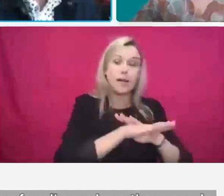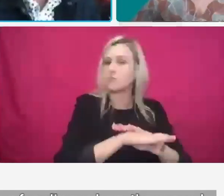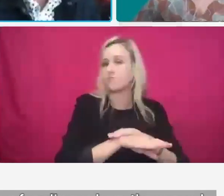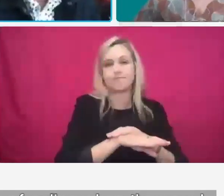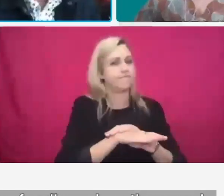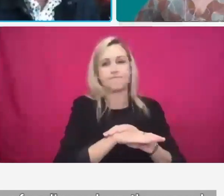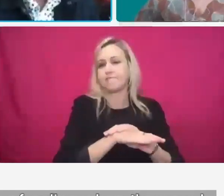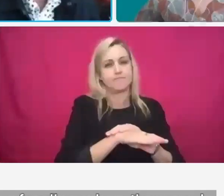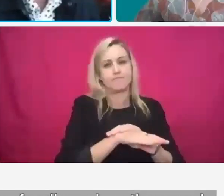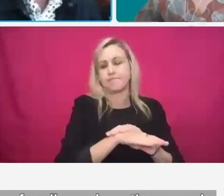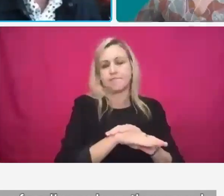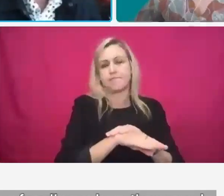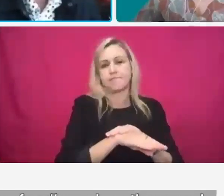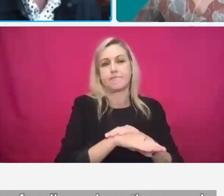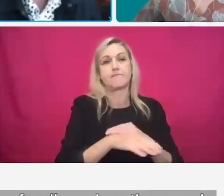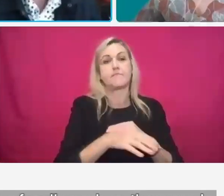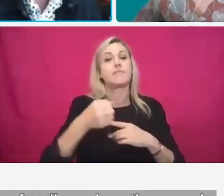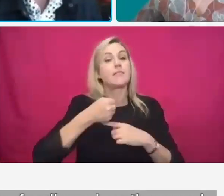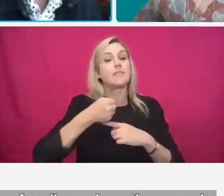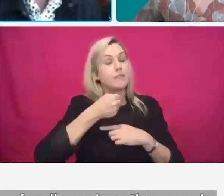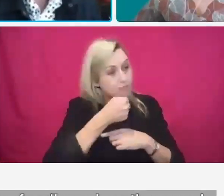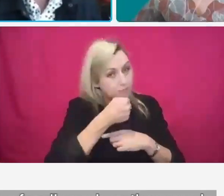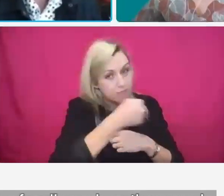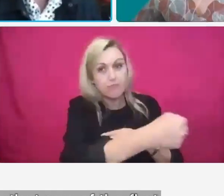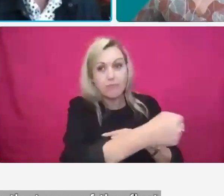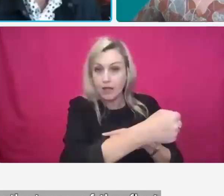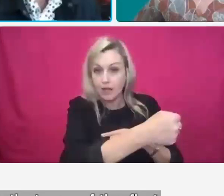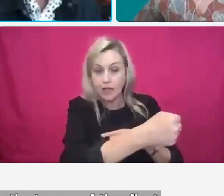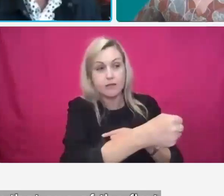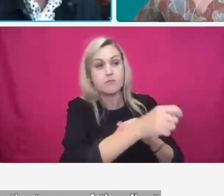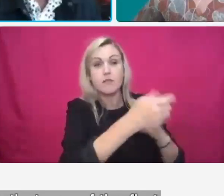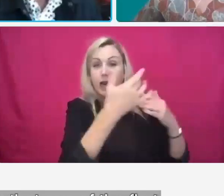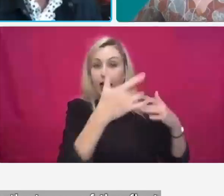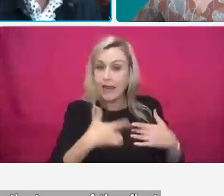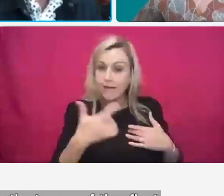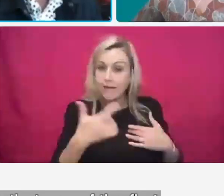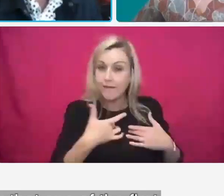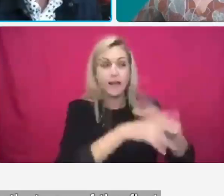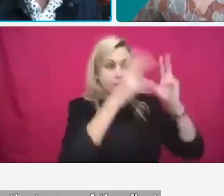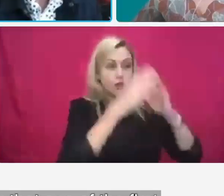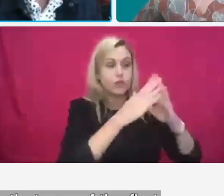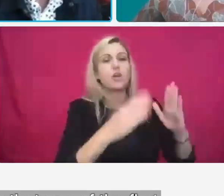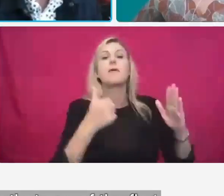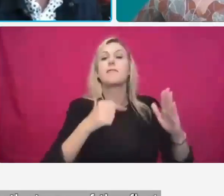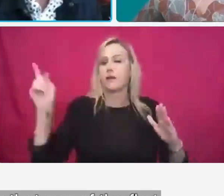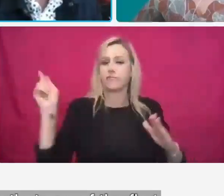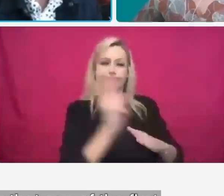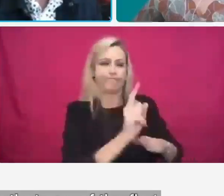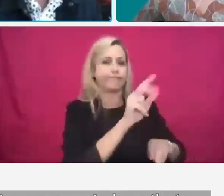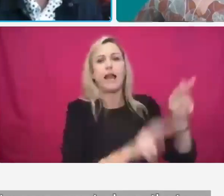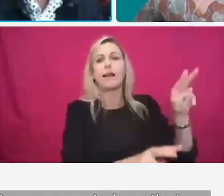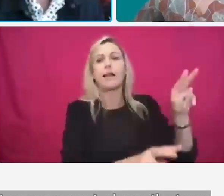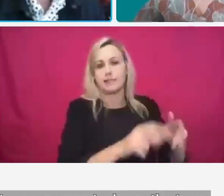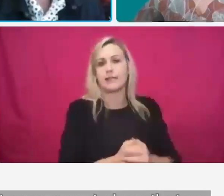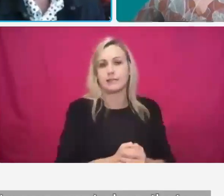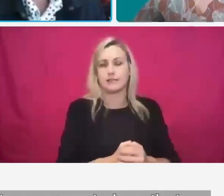assessed for funding when they are in the facility. And noting that one of the